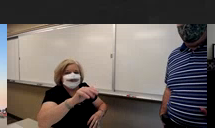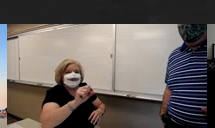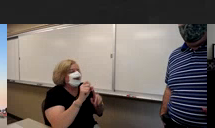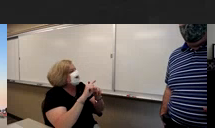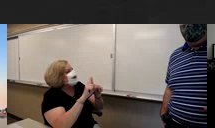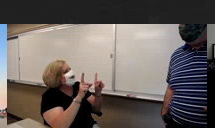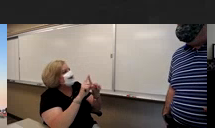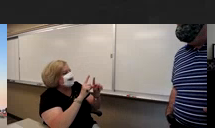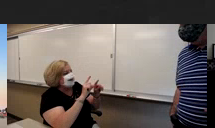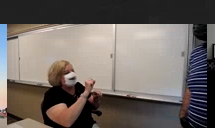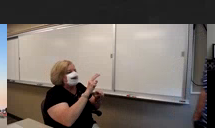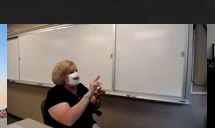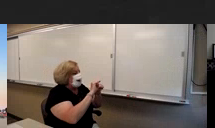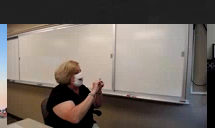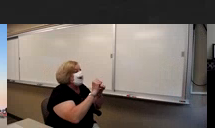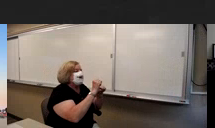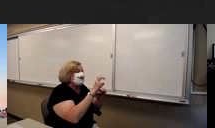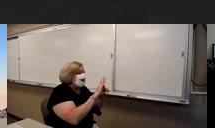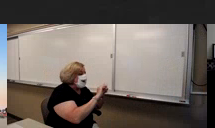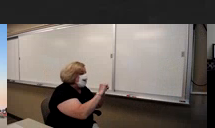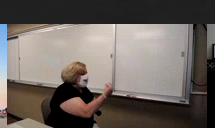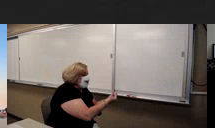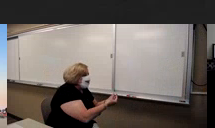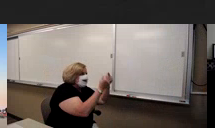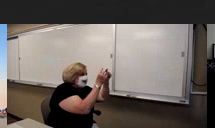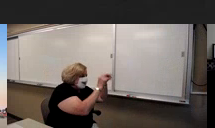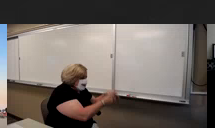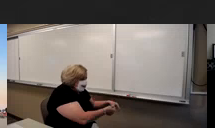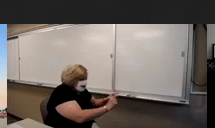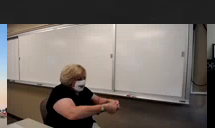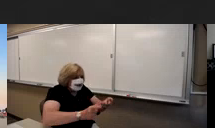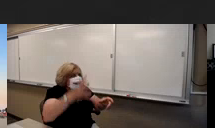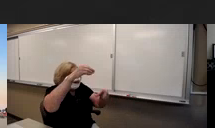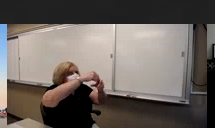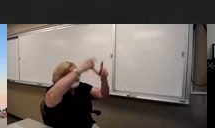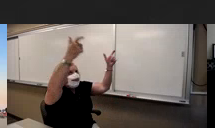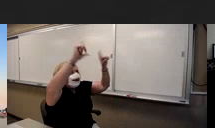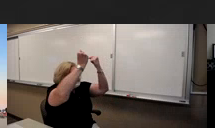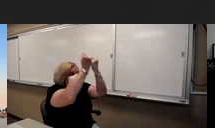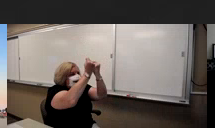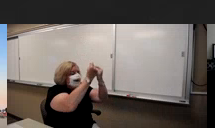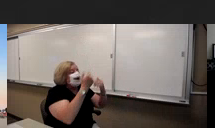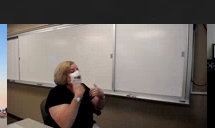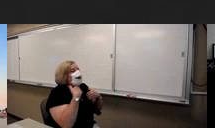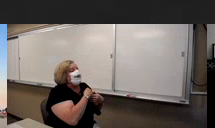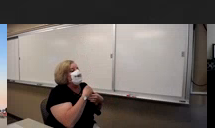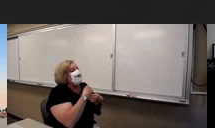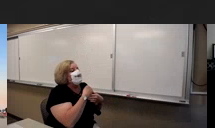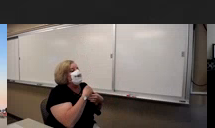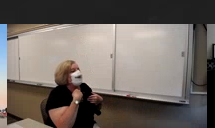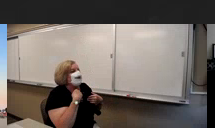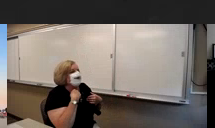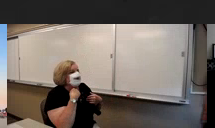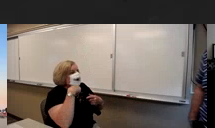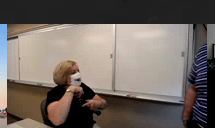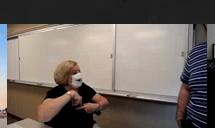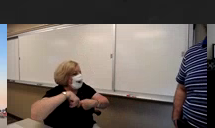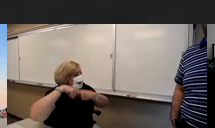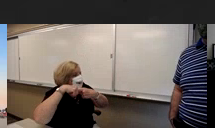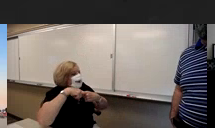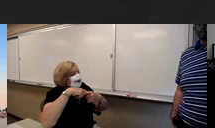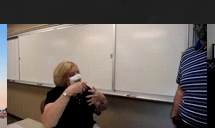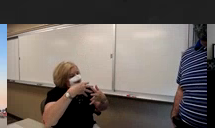like, subgroups within a team, and then you have members if people are pending, etc. Okay, so there's a